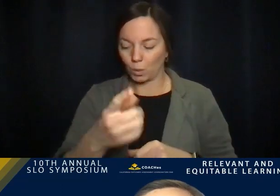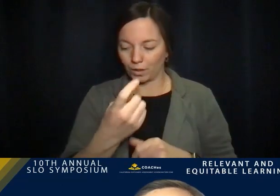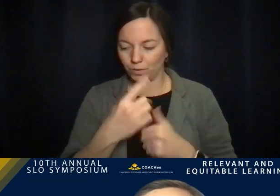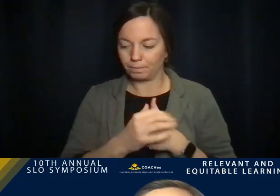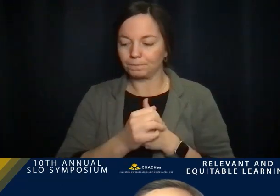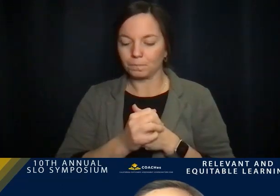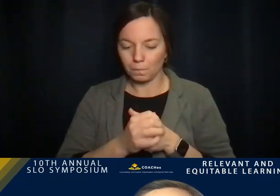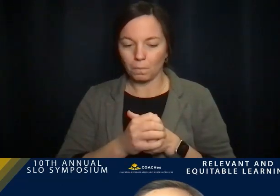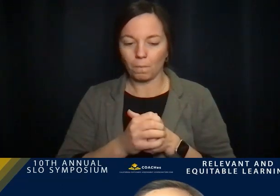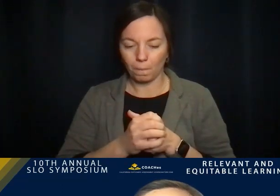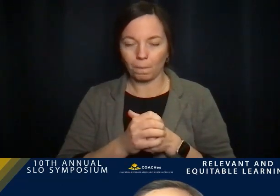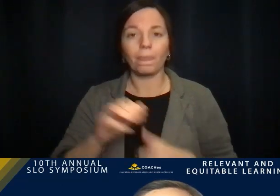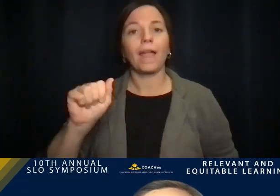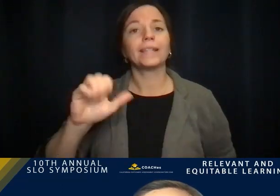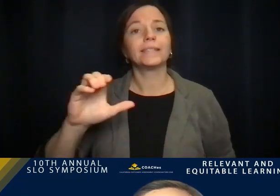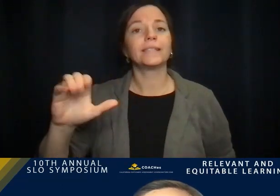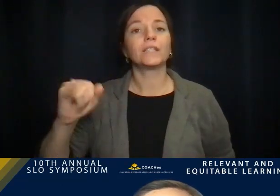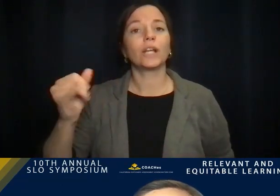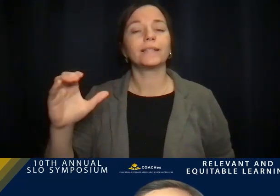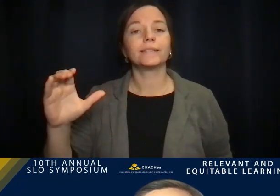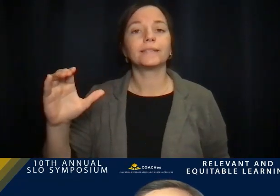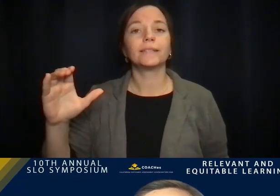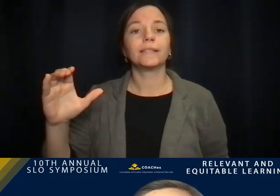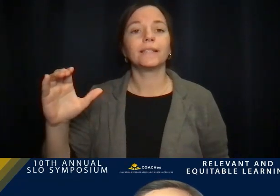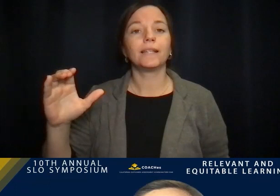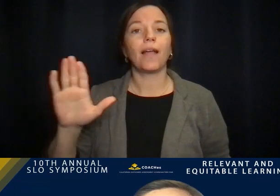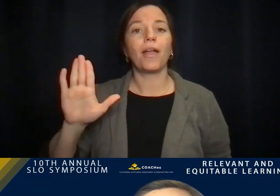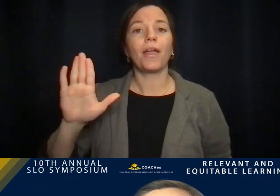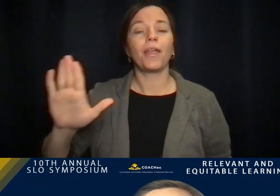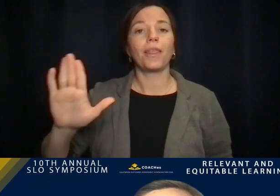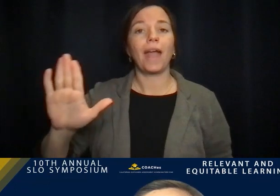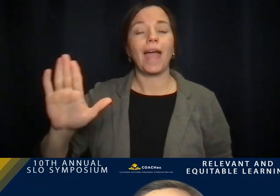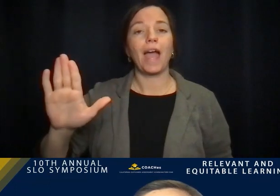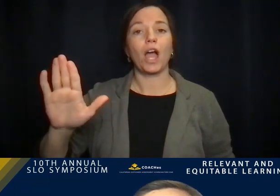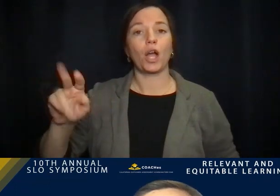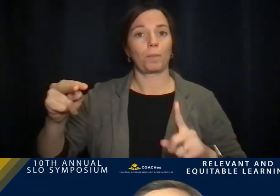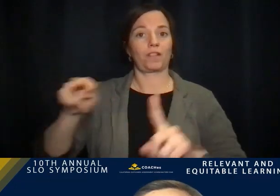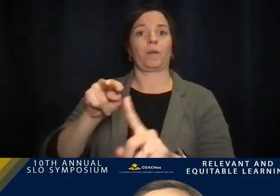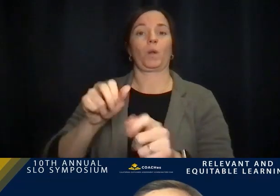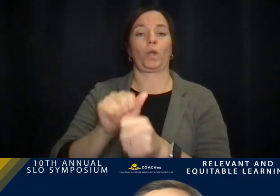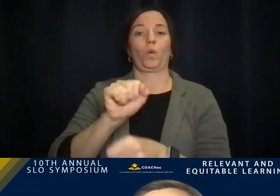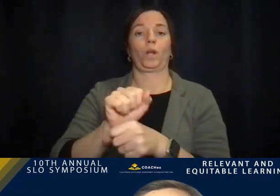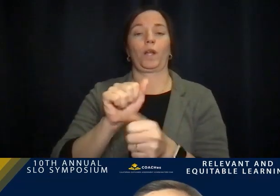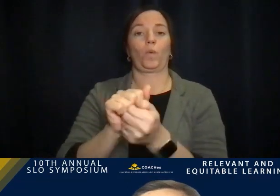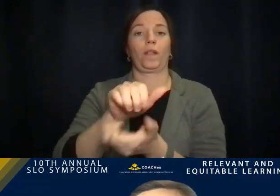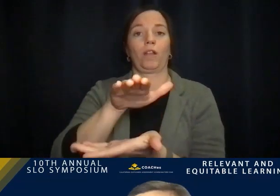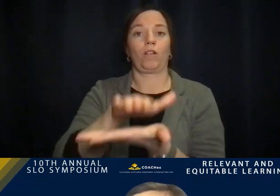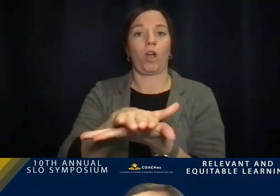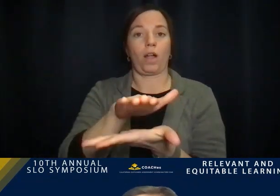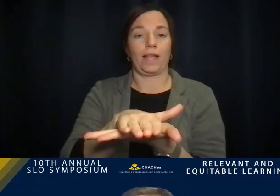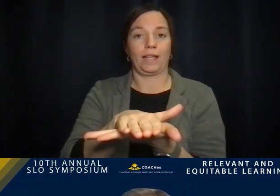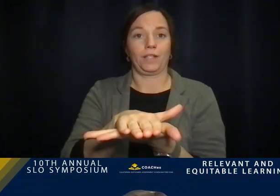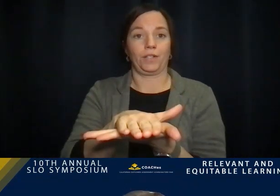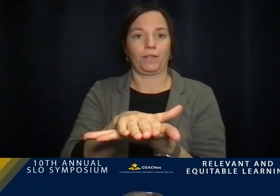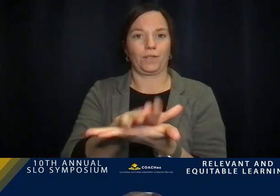that ACCJC's paradigm for working with its colleges is